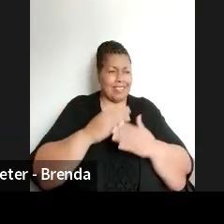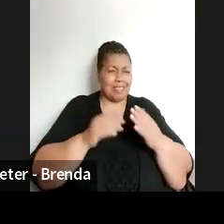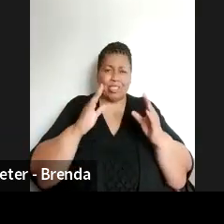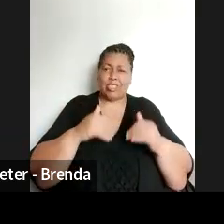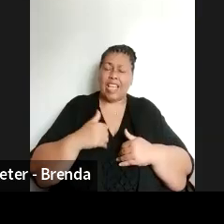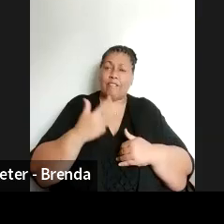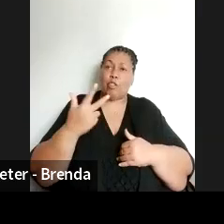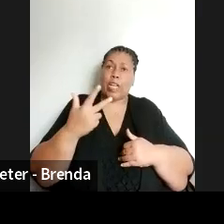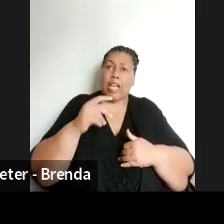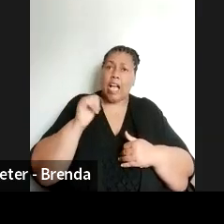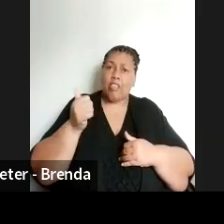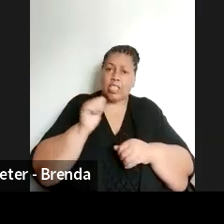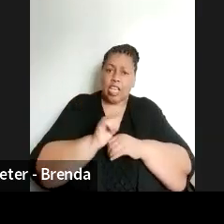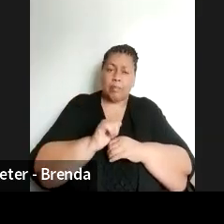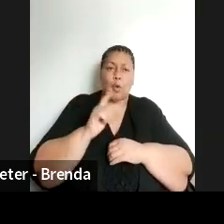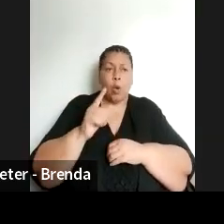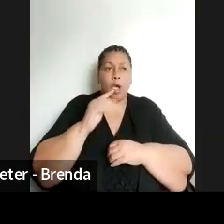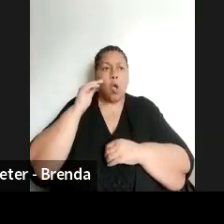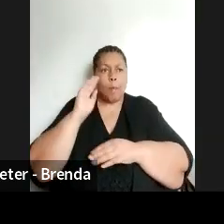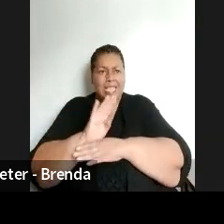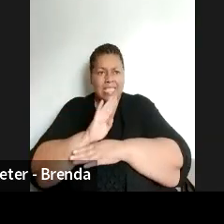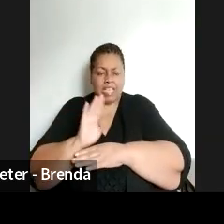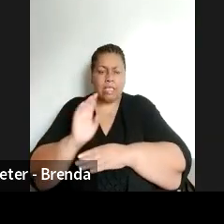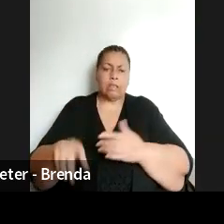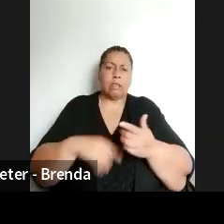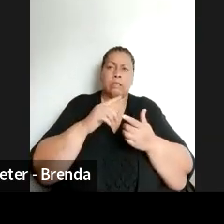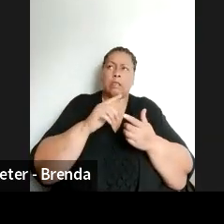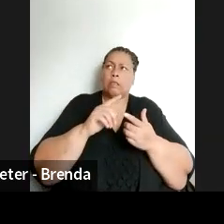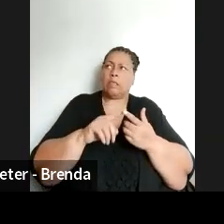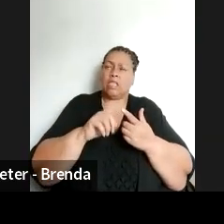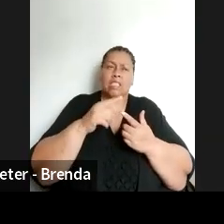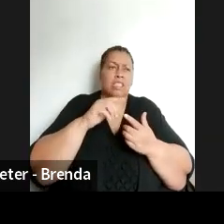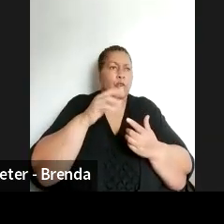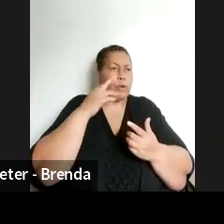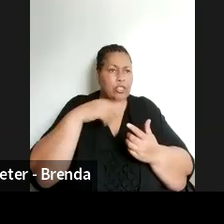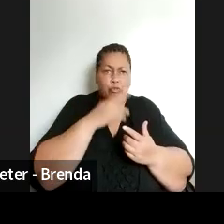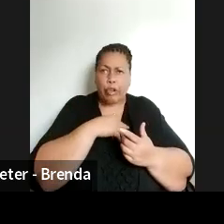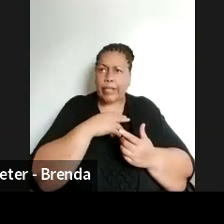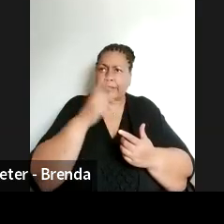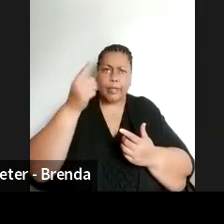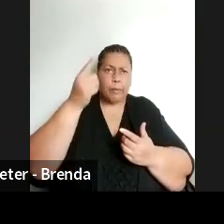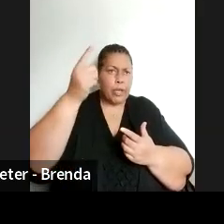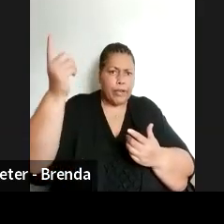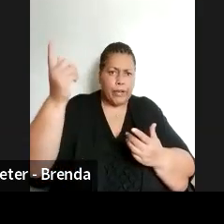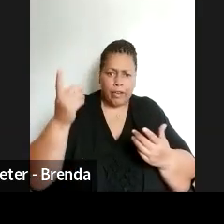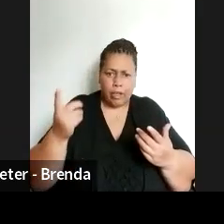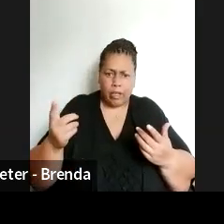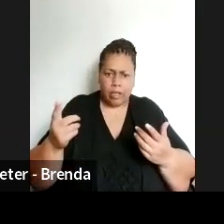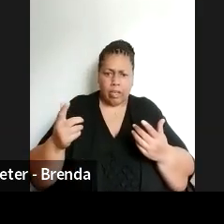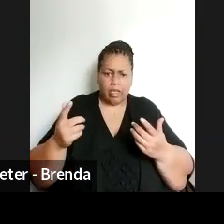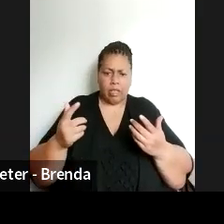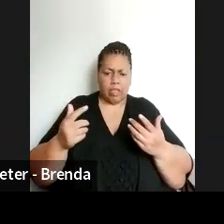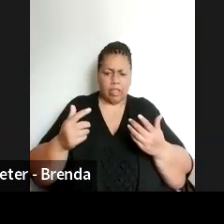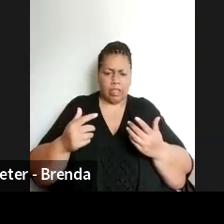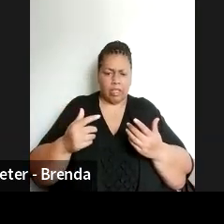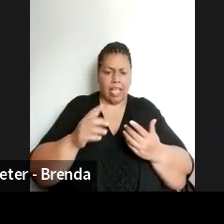jobs. One was her home business, and the other one was some restaurant. So Alexis, And what I just hear group it